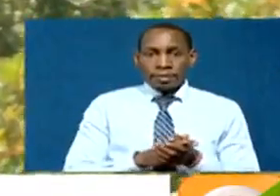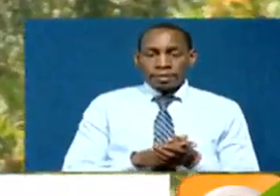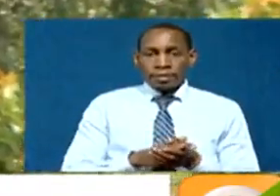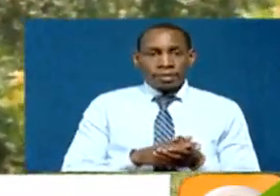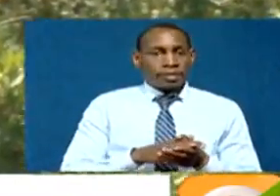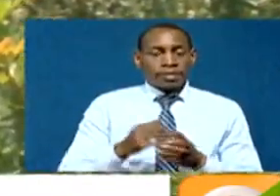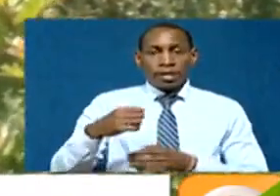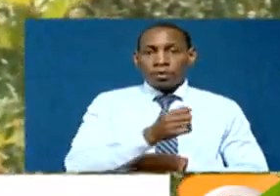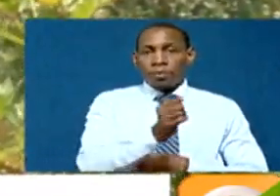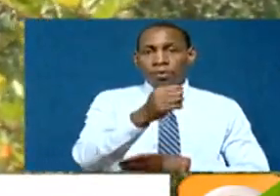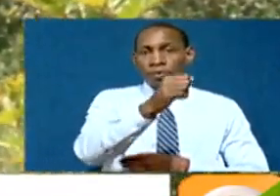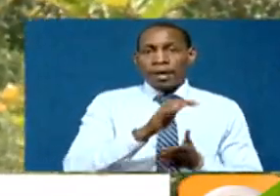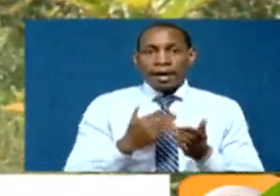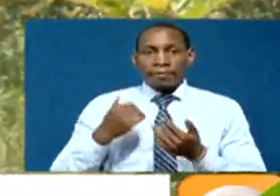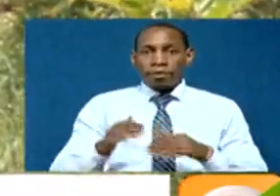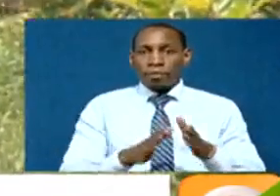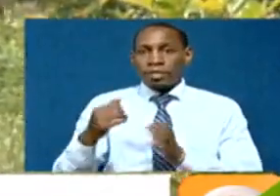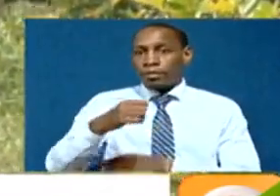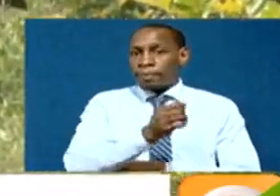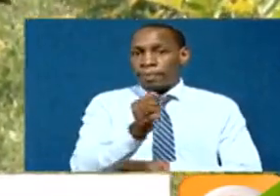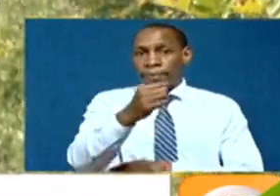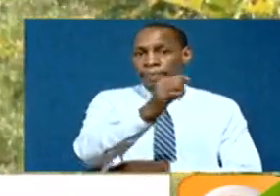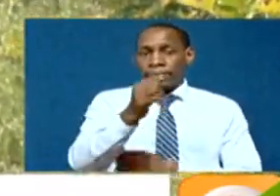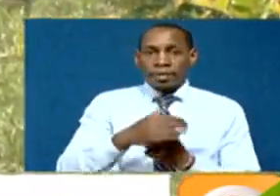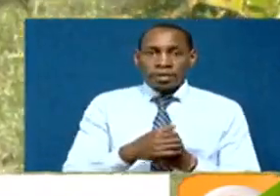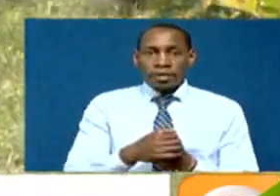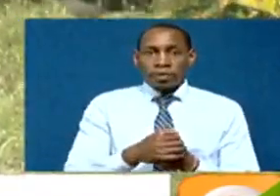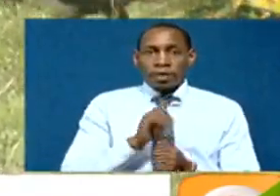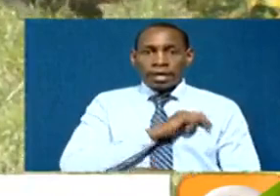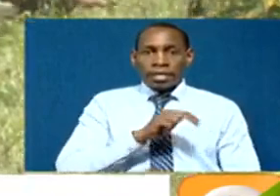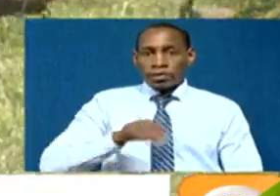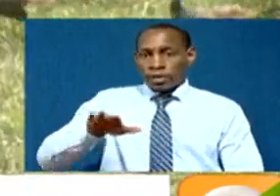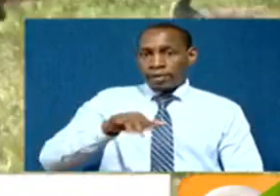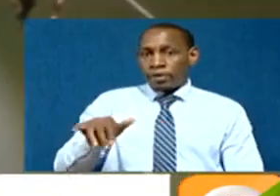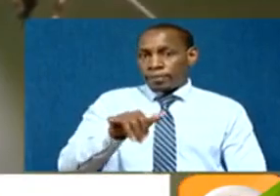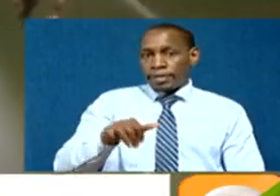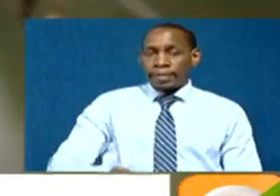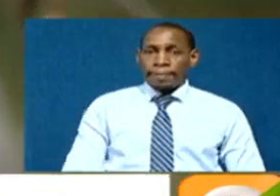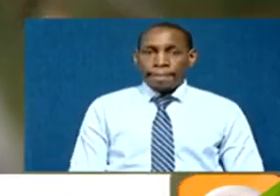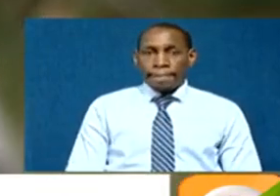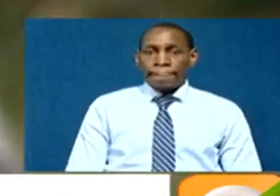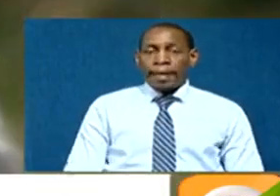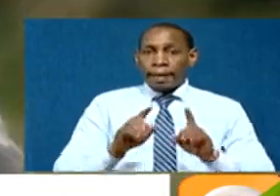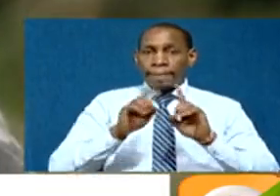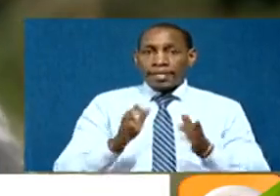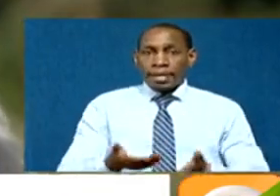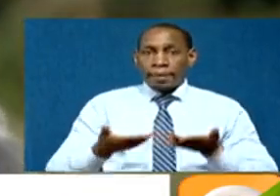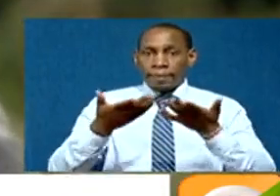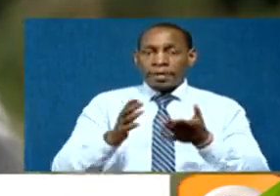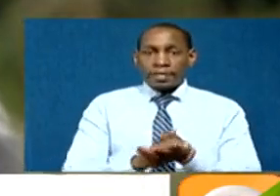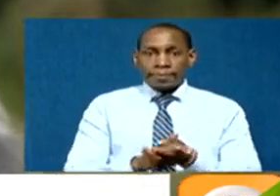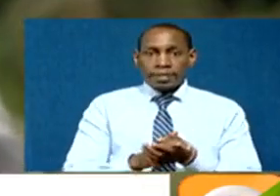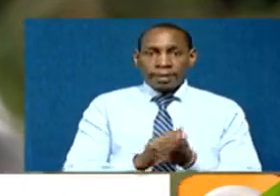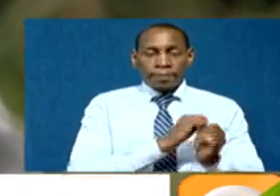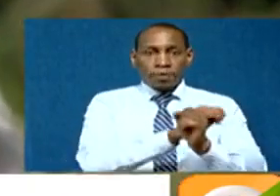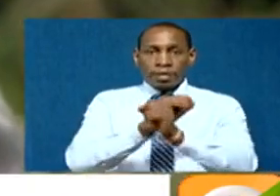free-range basis, giving them room to roam around, akin to their natural environment. He has, however, provided an